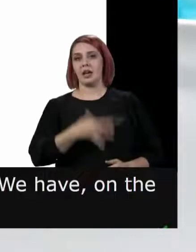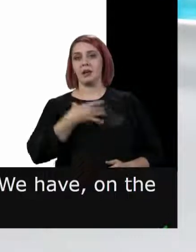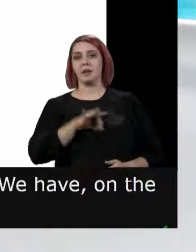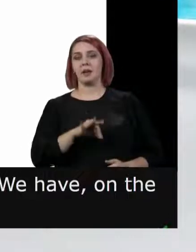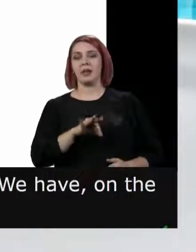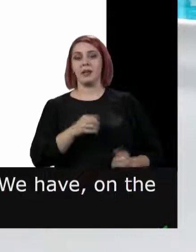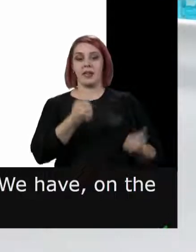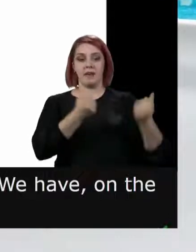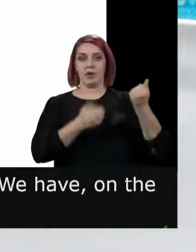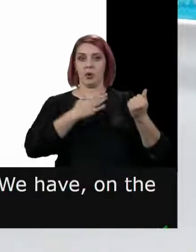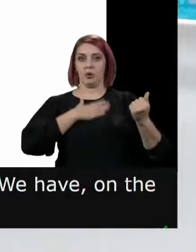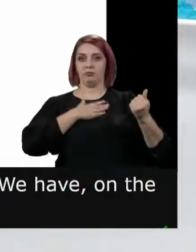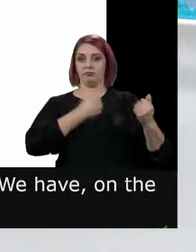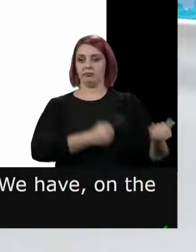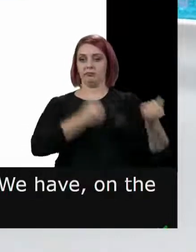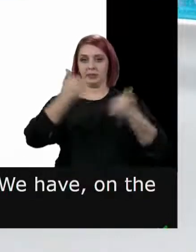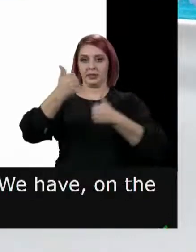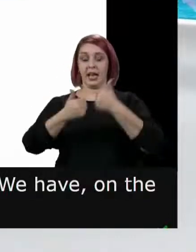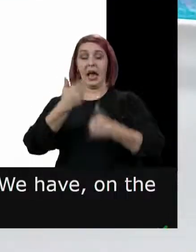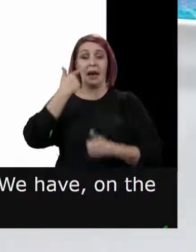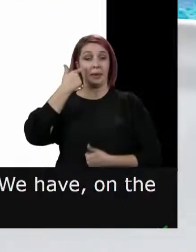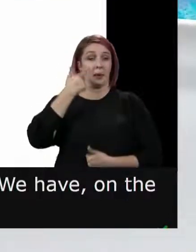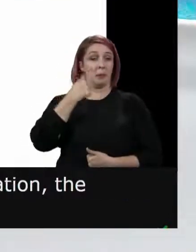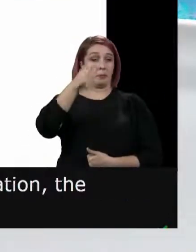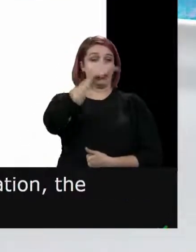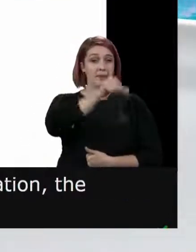possibility of